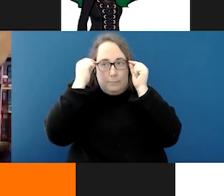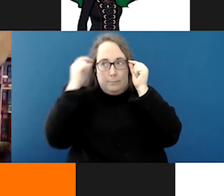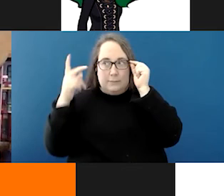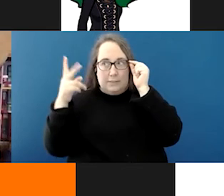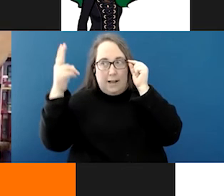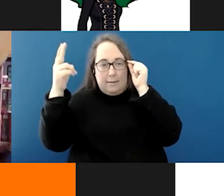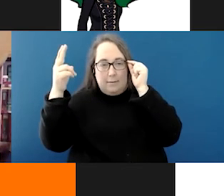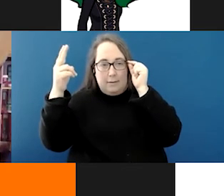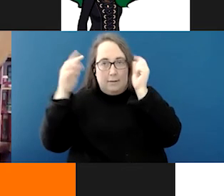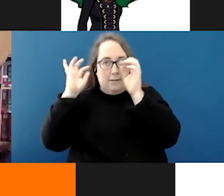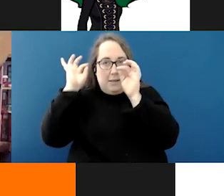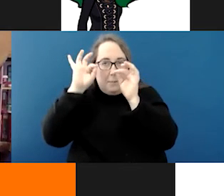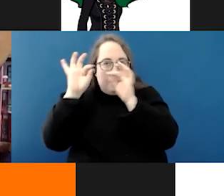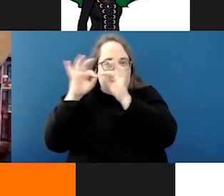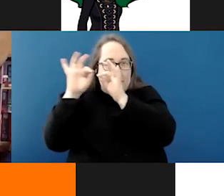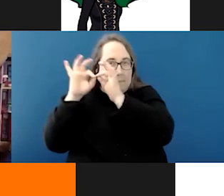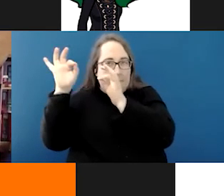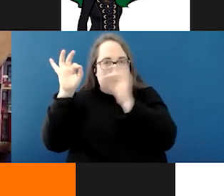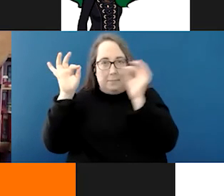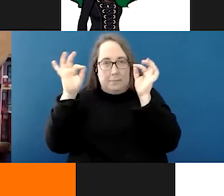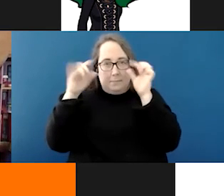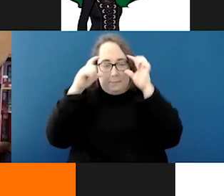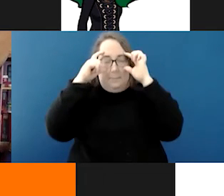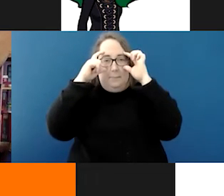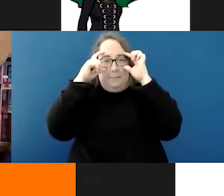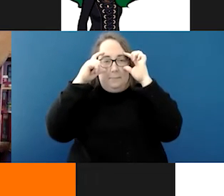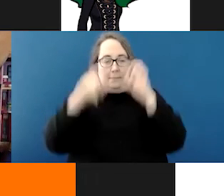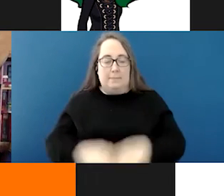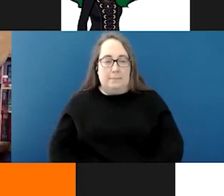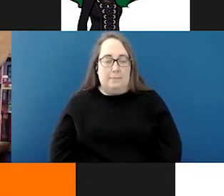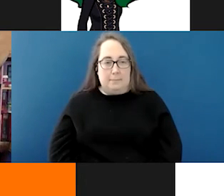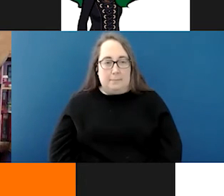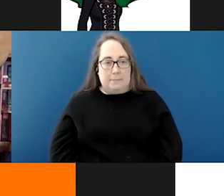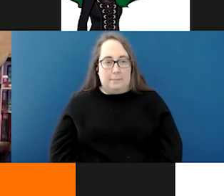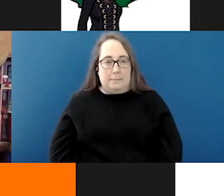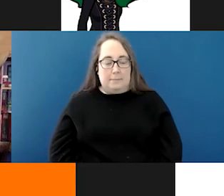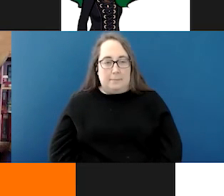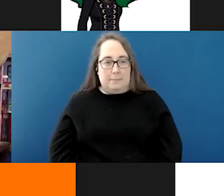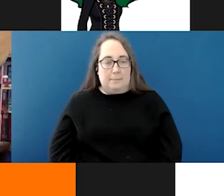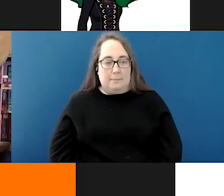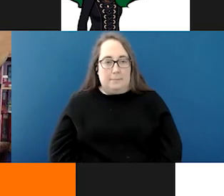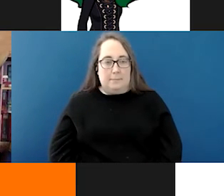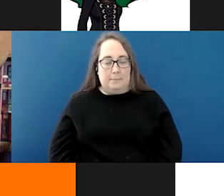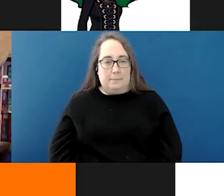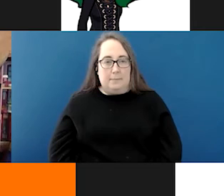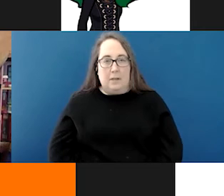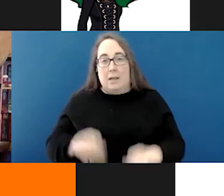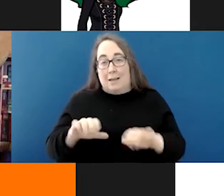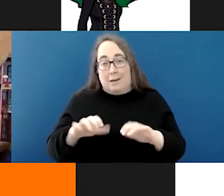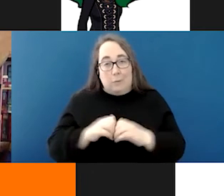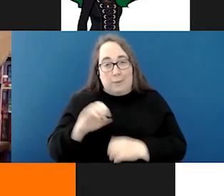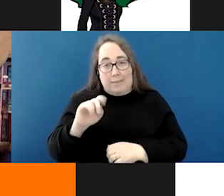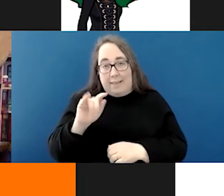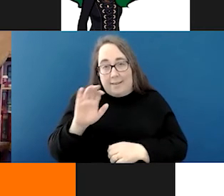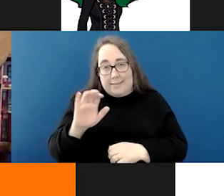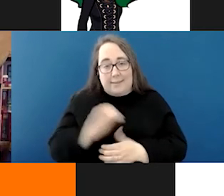you can put it in the other side. You can do this method with elastic